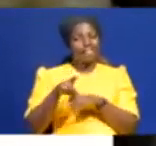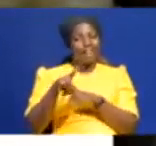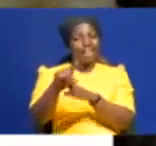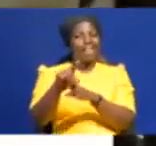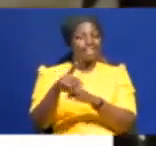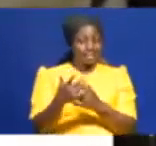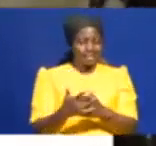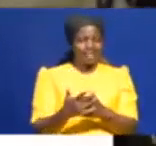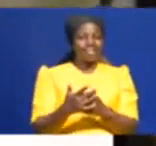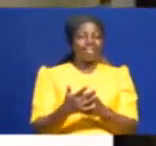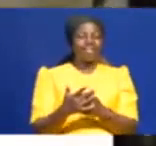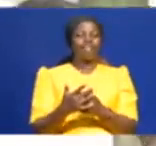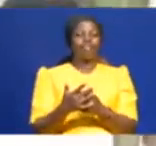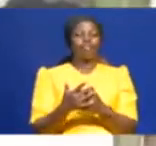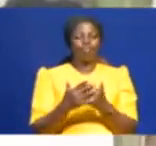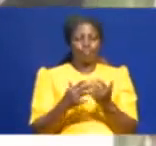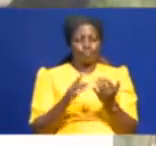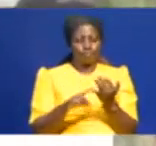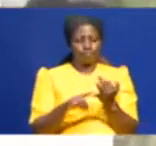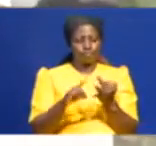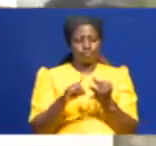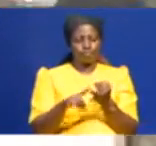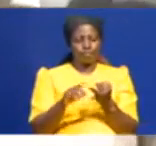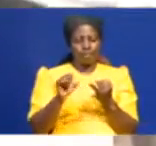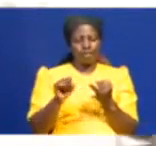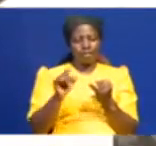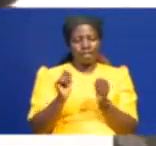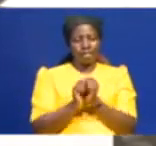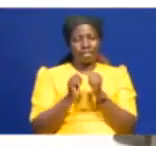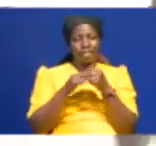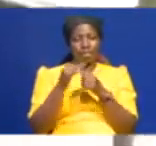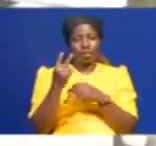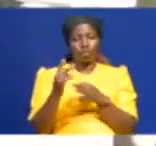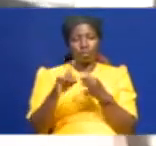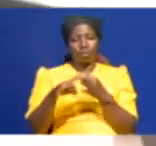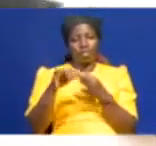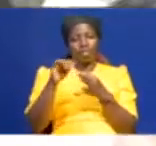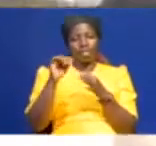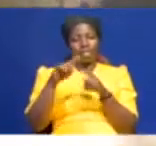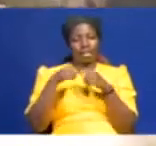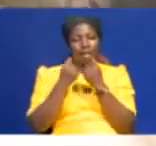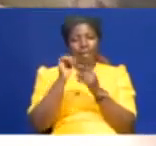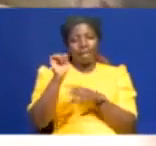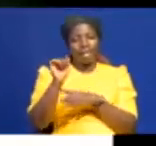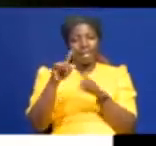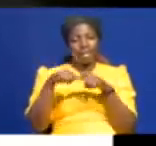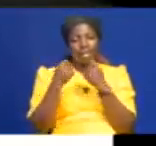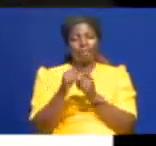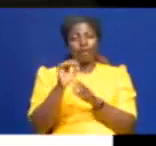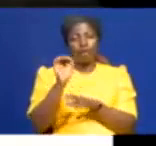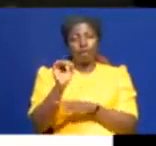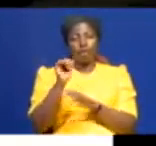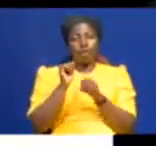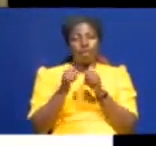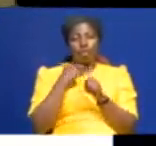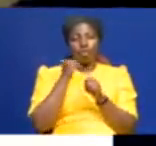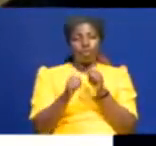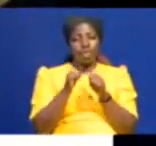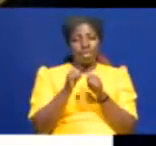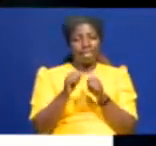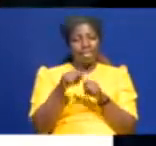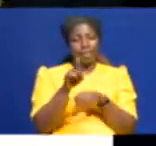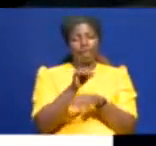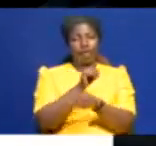serotypes, SAT1, SAT2, serotype A, and serotype O, which do not